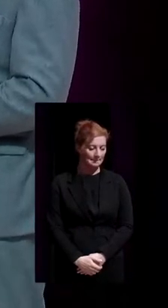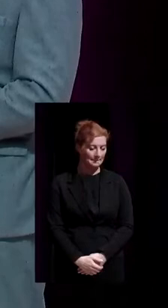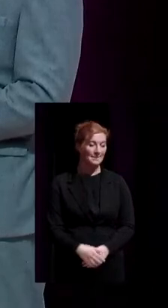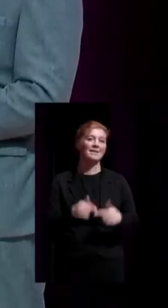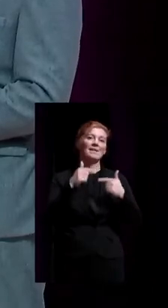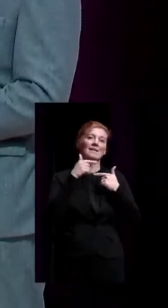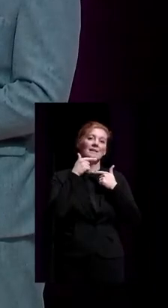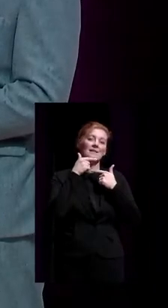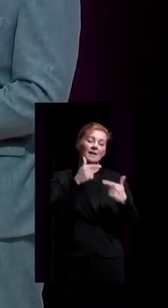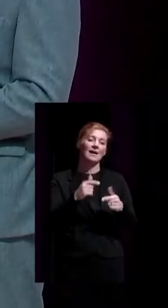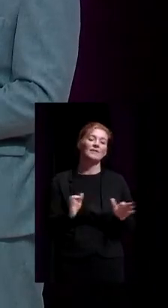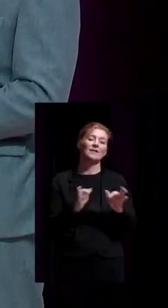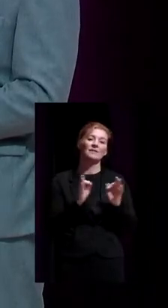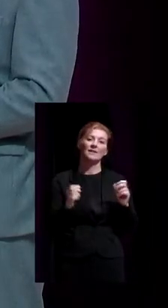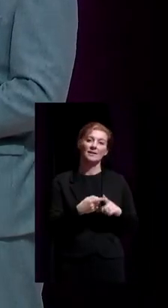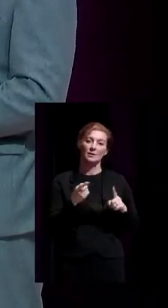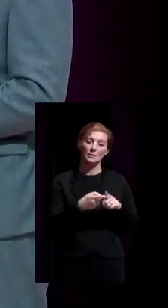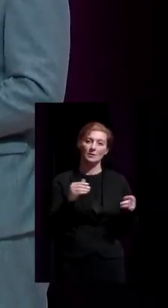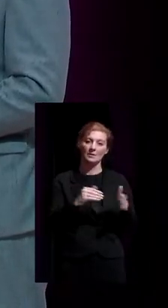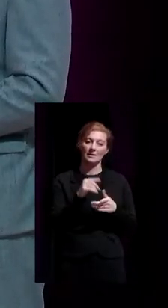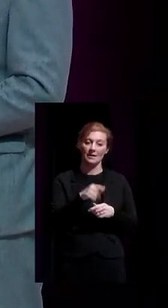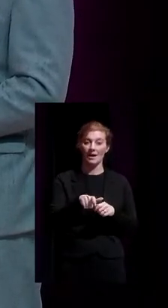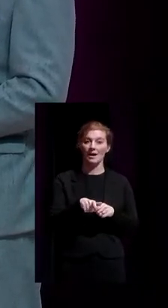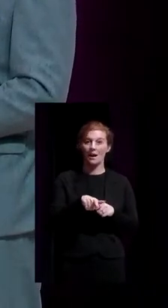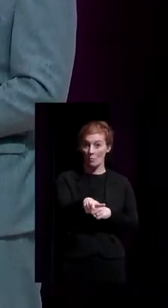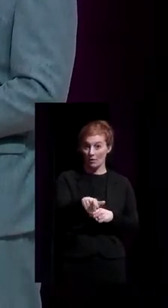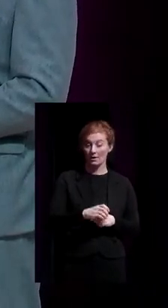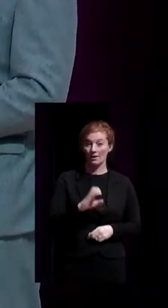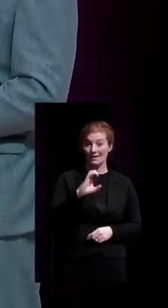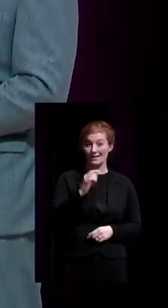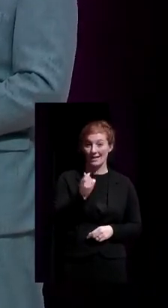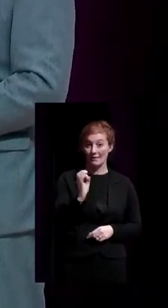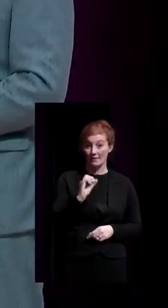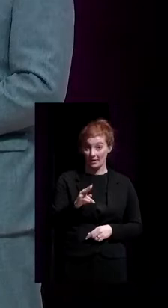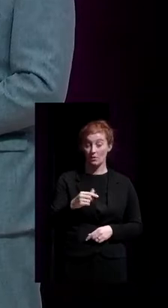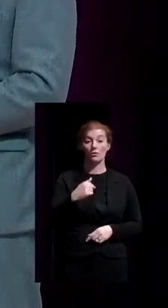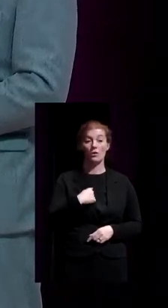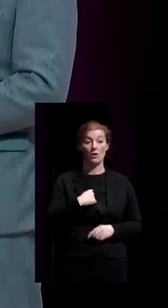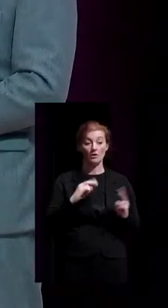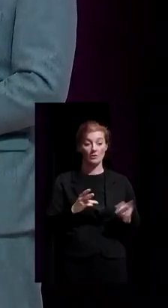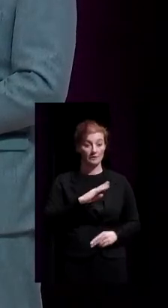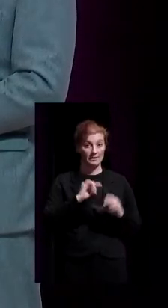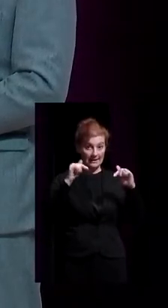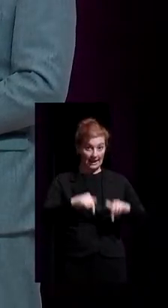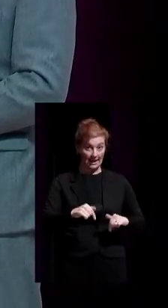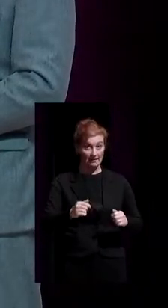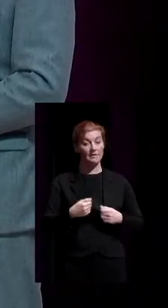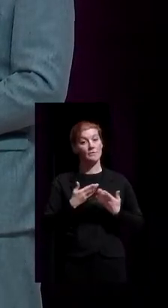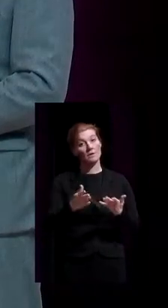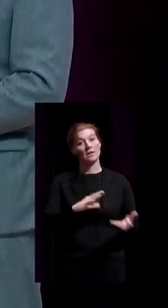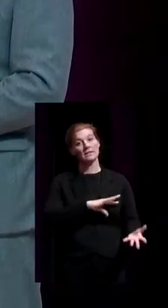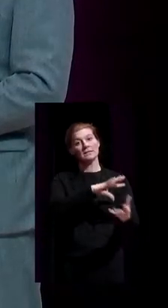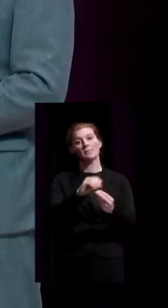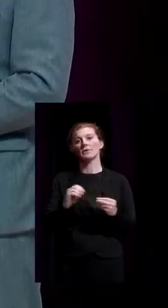Tack för den här fina introduktionen till den här rapporten. Stefan och jag som är här får ge en sammanfattning, en